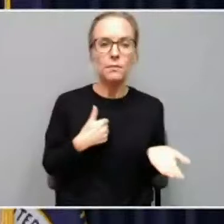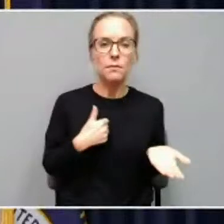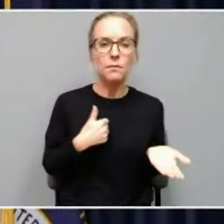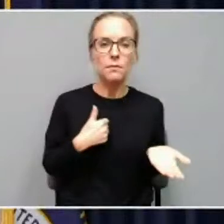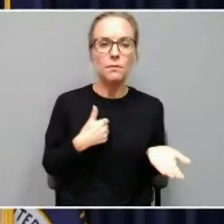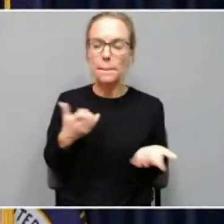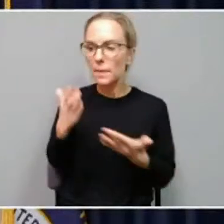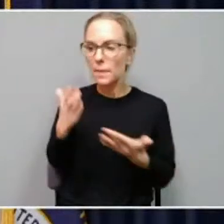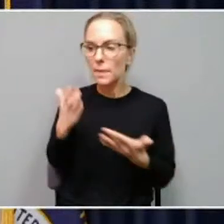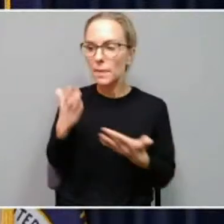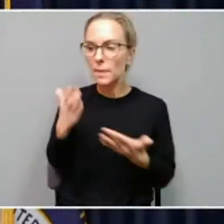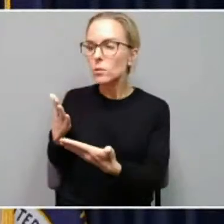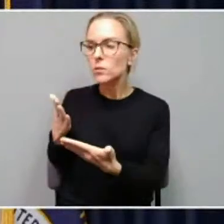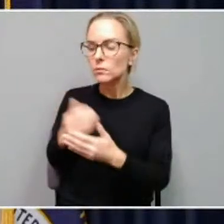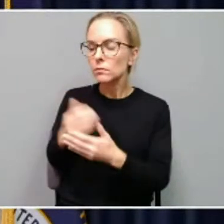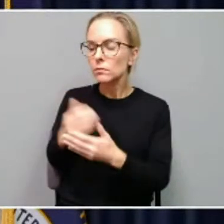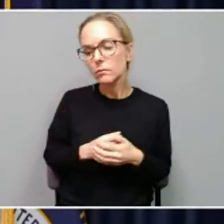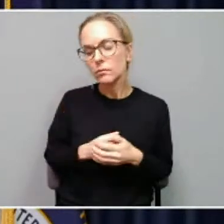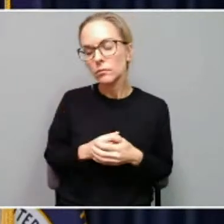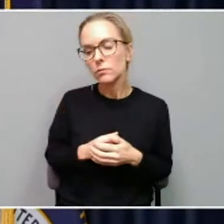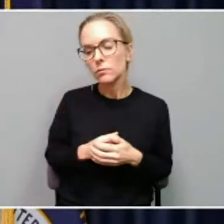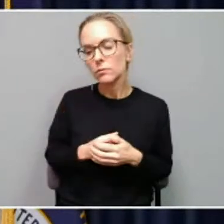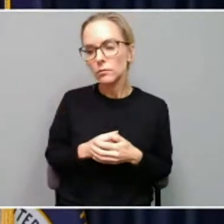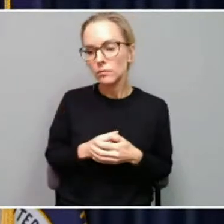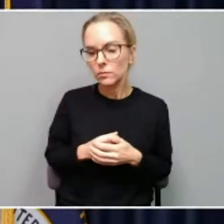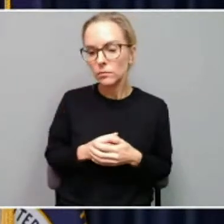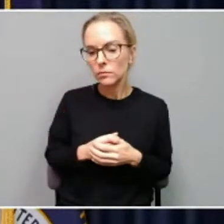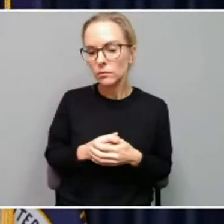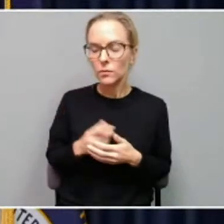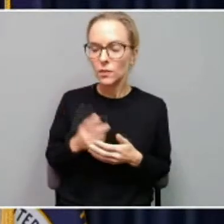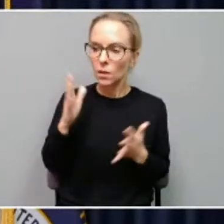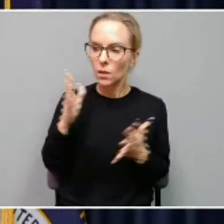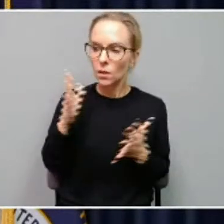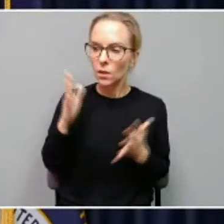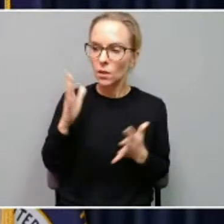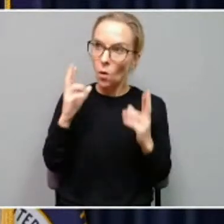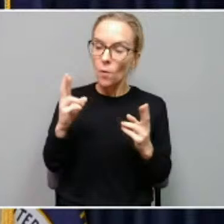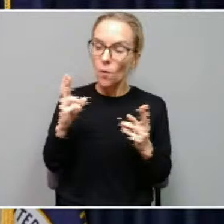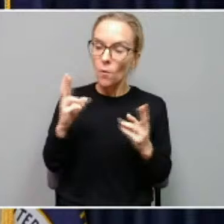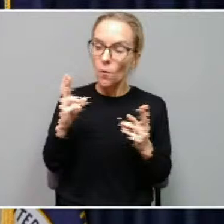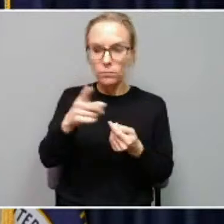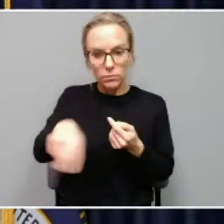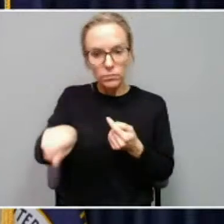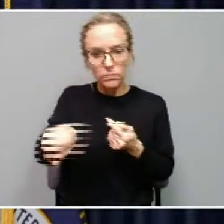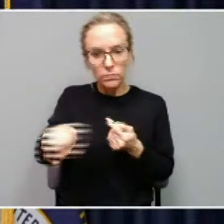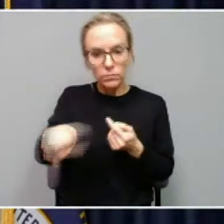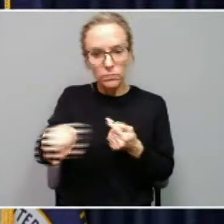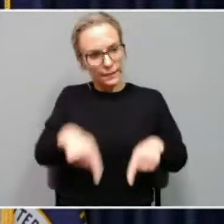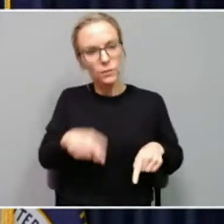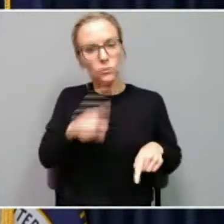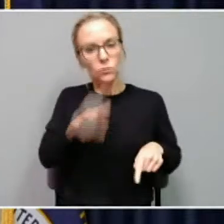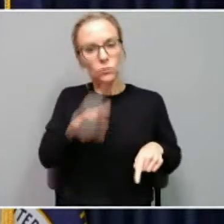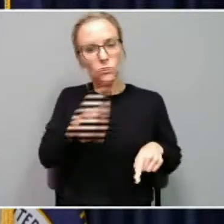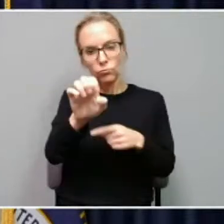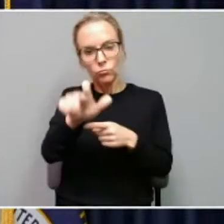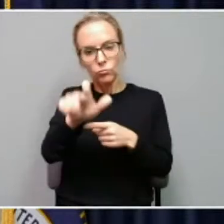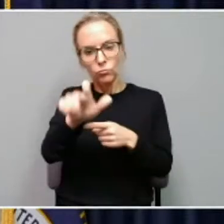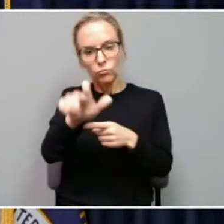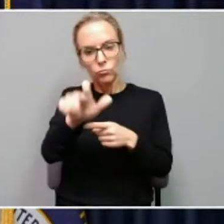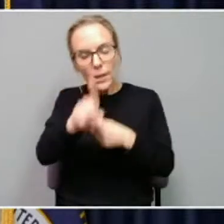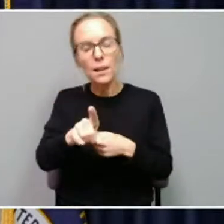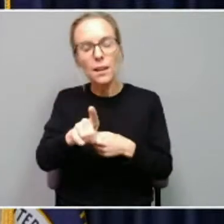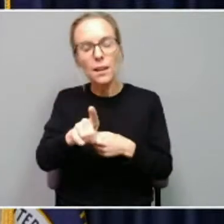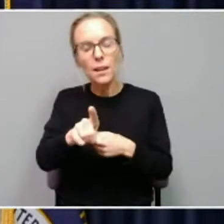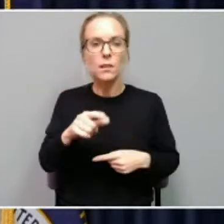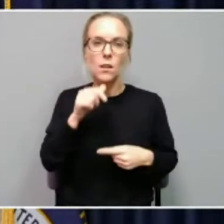you for hopefully making this real for everybody out there. And we do not appreciate